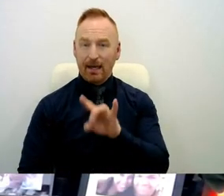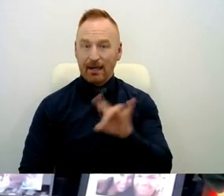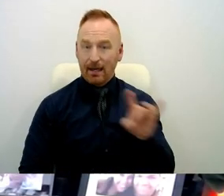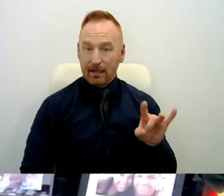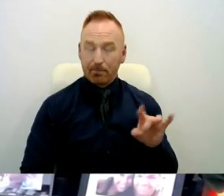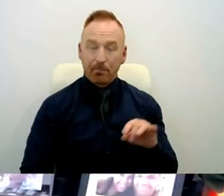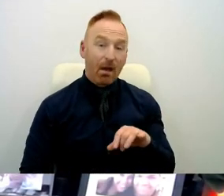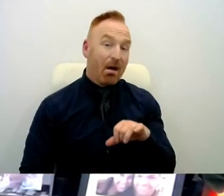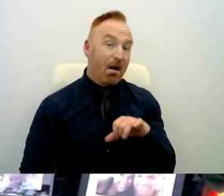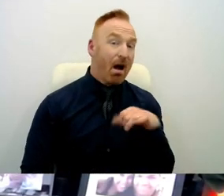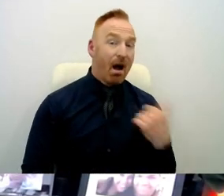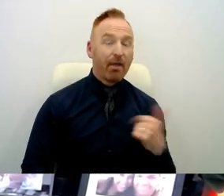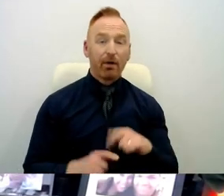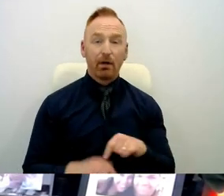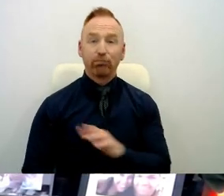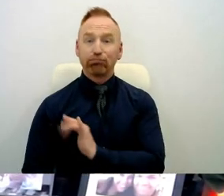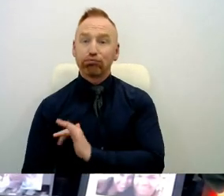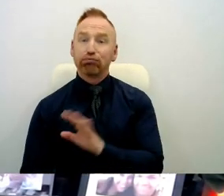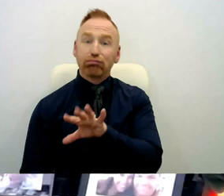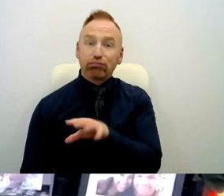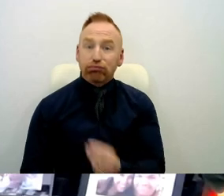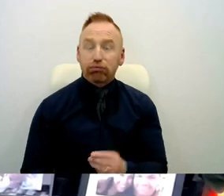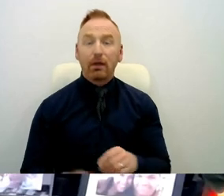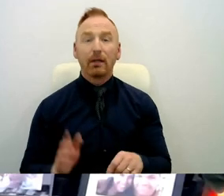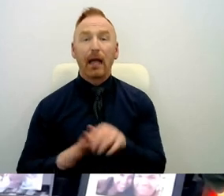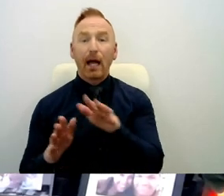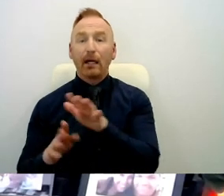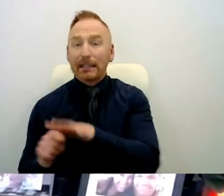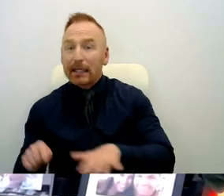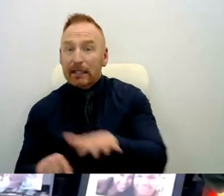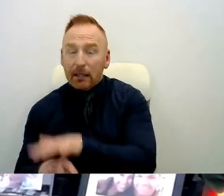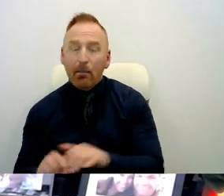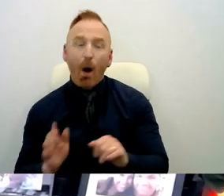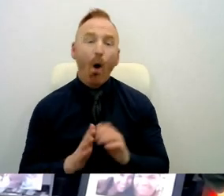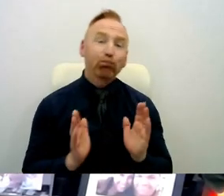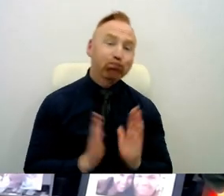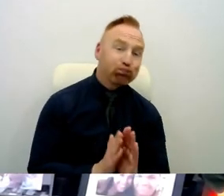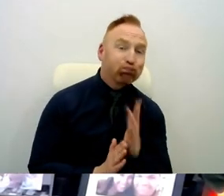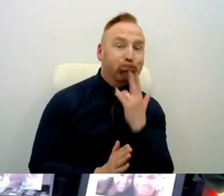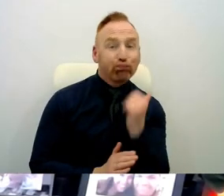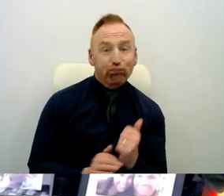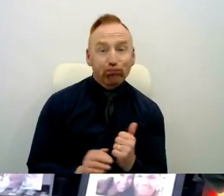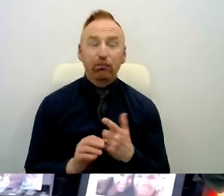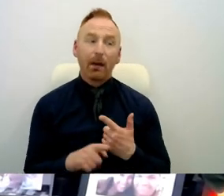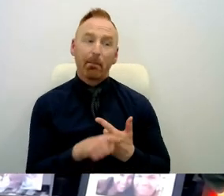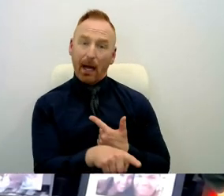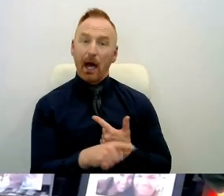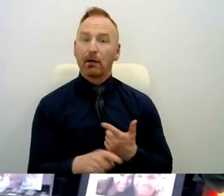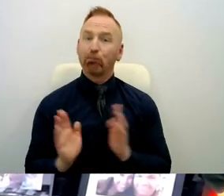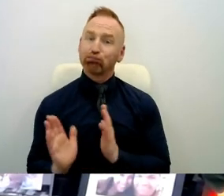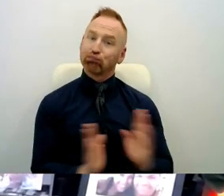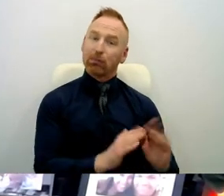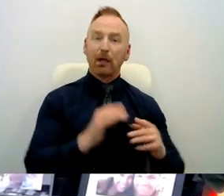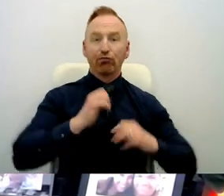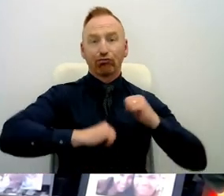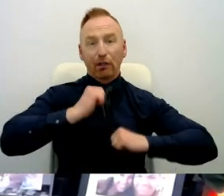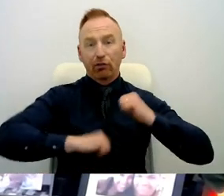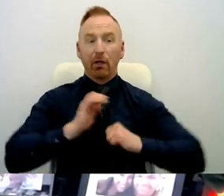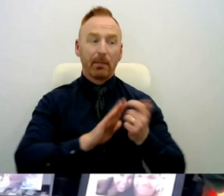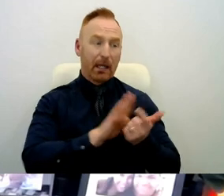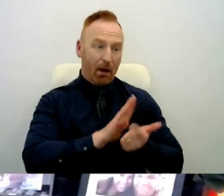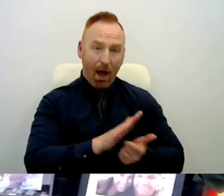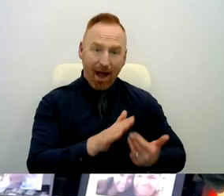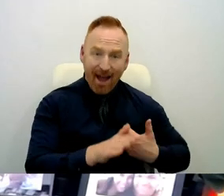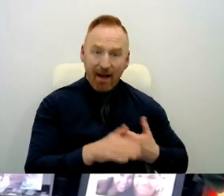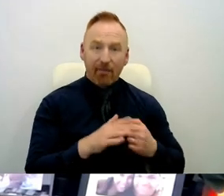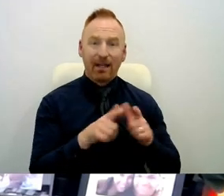were also other great African empires and kingdoms, as well as smaller, decentralized, but nevertheless ordered societies that had their own laws,